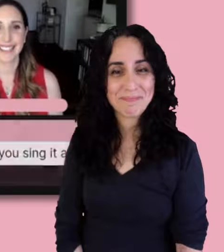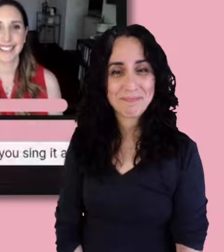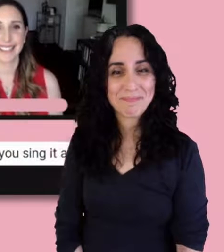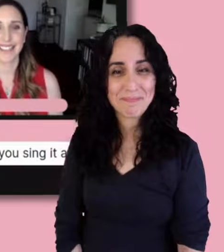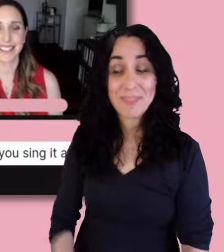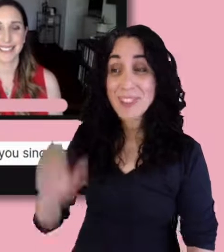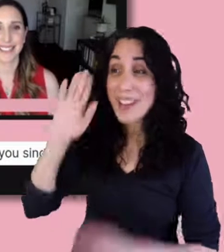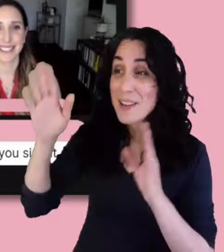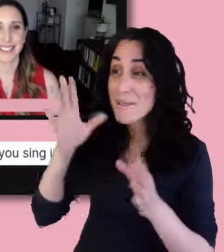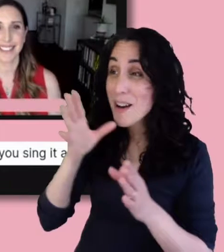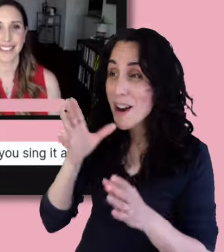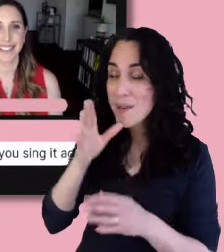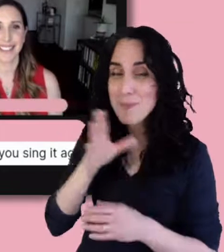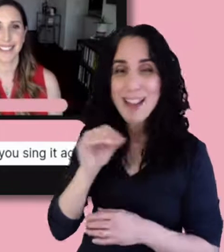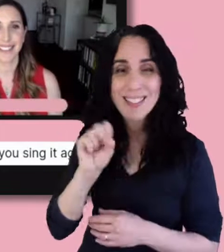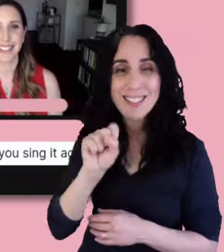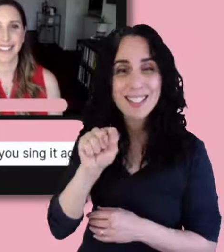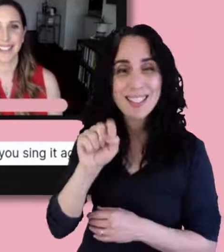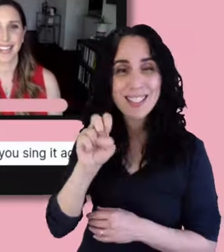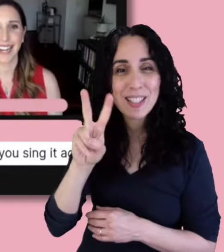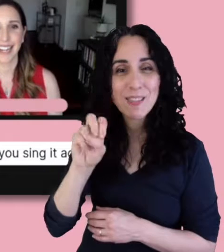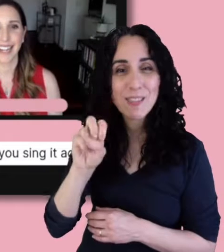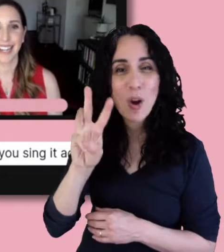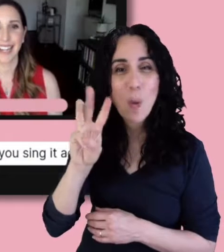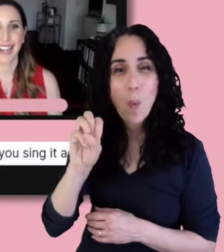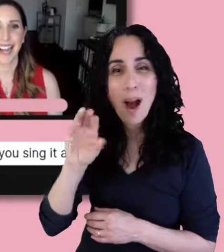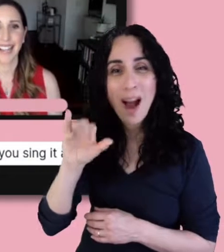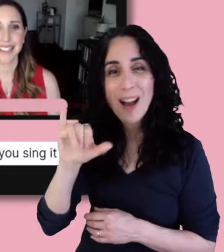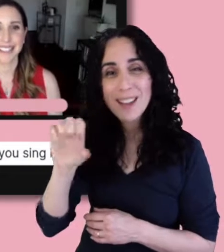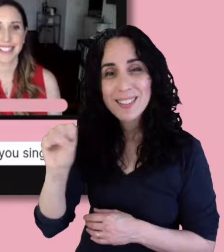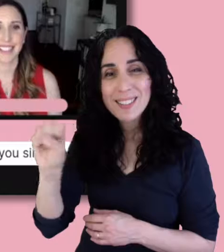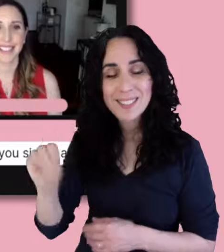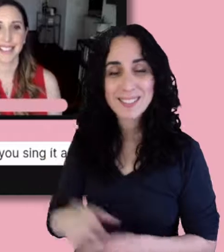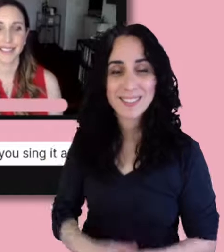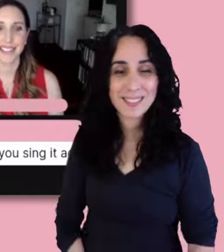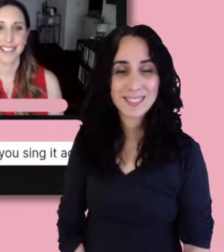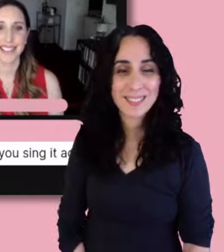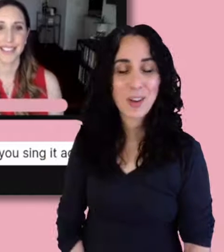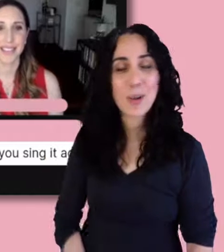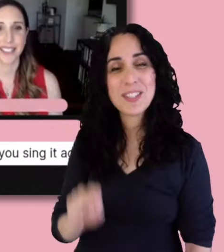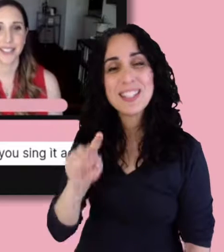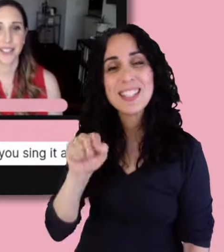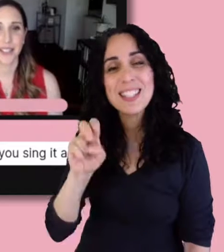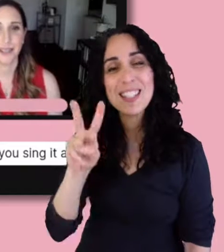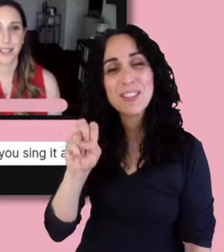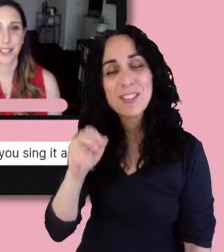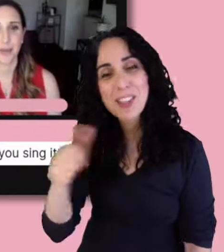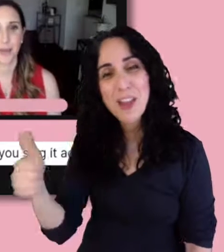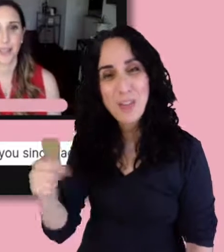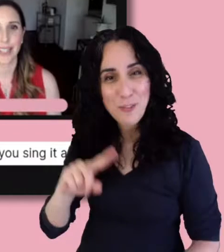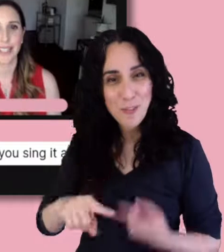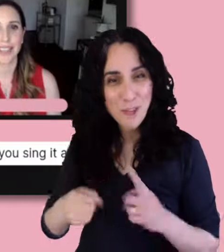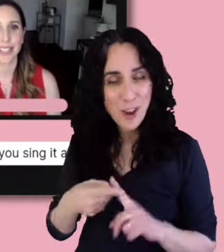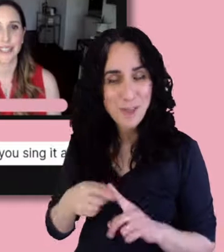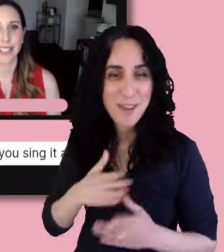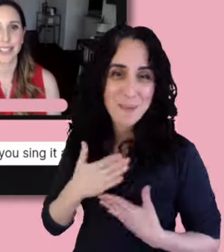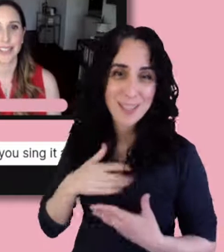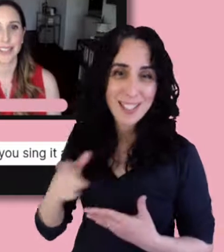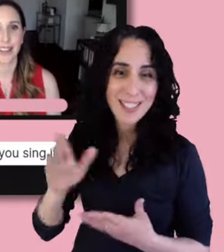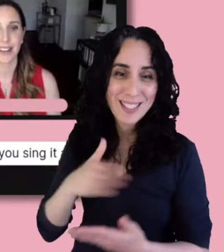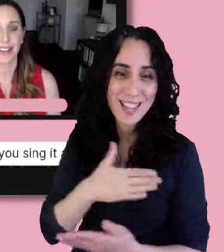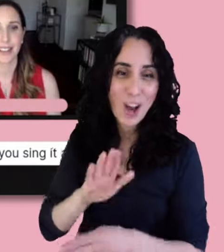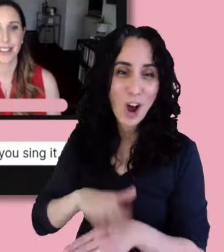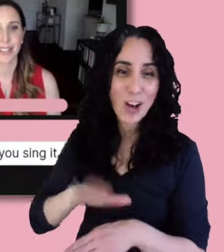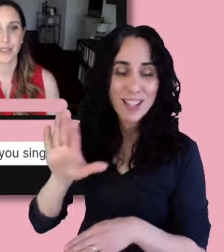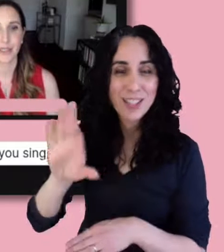My mom is watching. Hi, Mom. And Steve Weiss. Hi. Hi, Steve. Steve is another dear friend. I'm so glad. Steve sang this